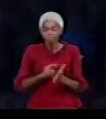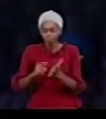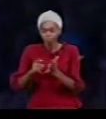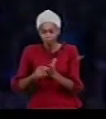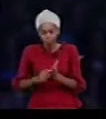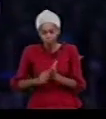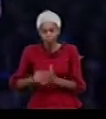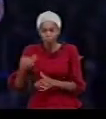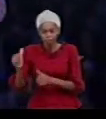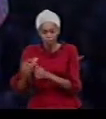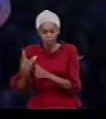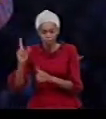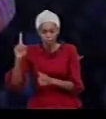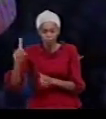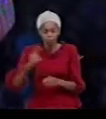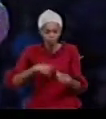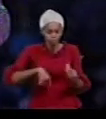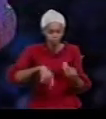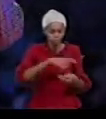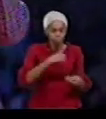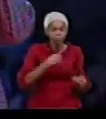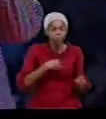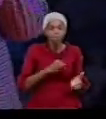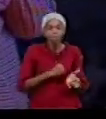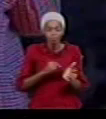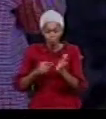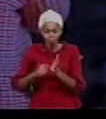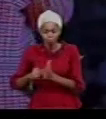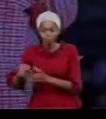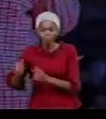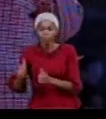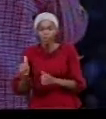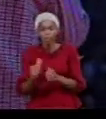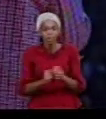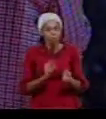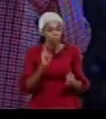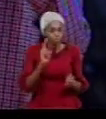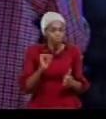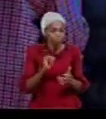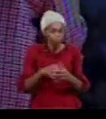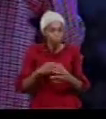something. Every woman around me, I owe her something. Everyone in my